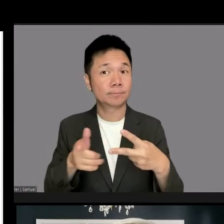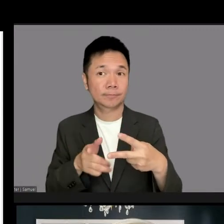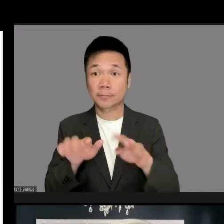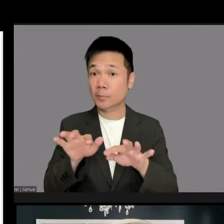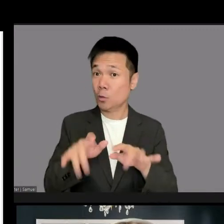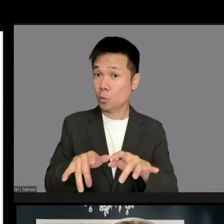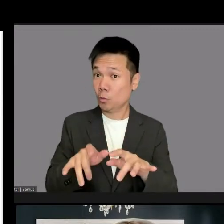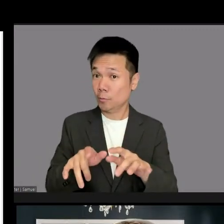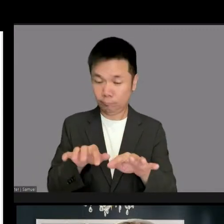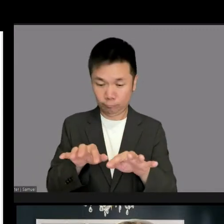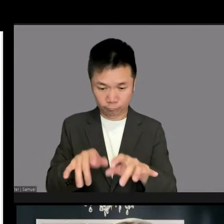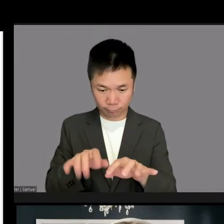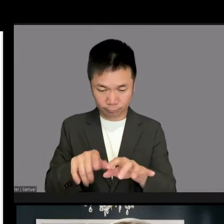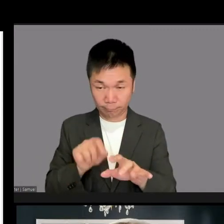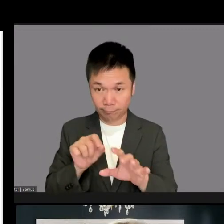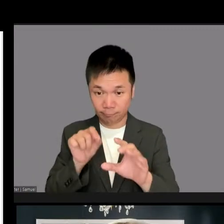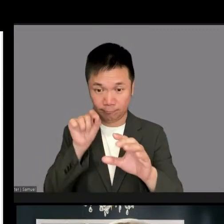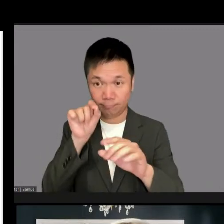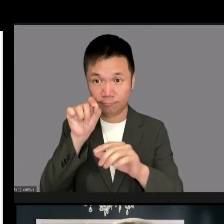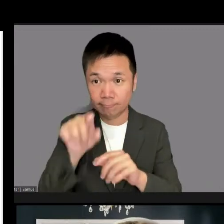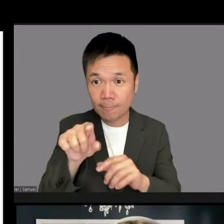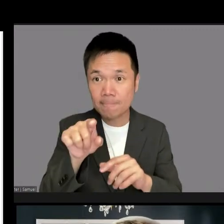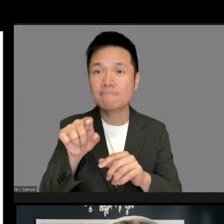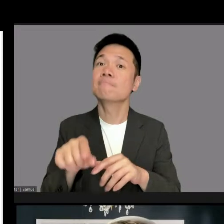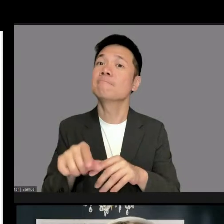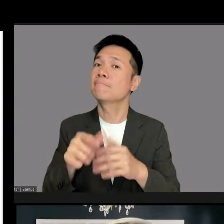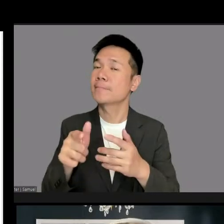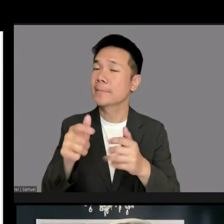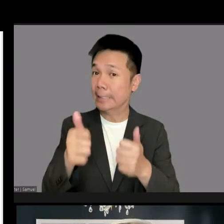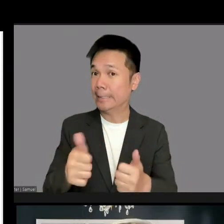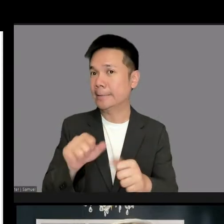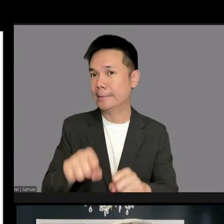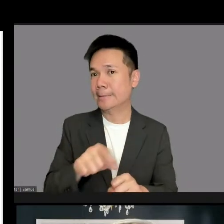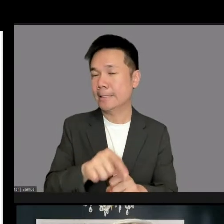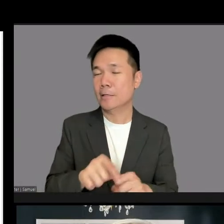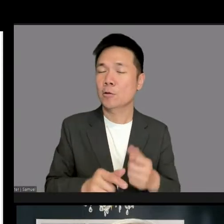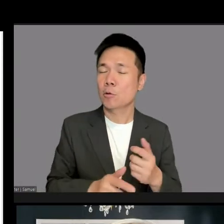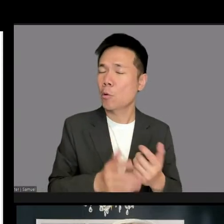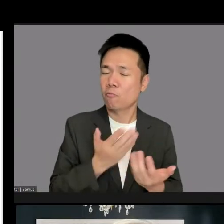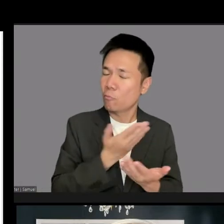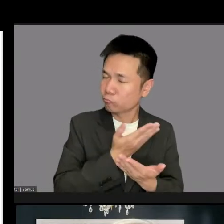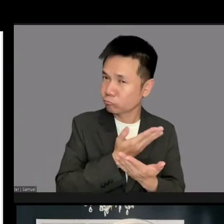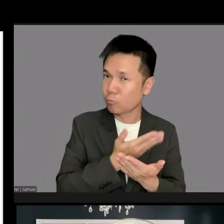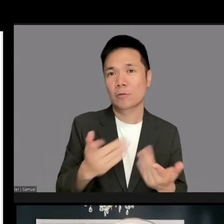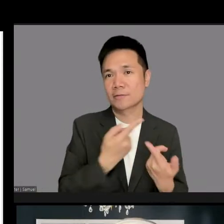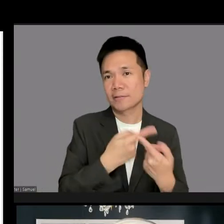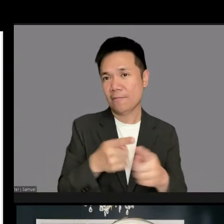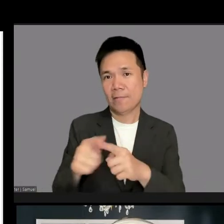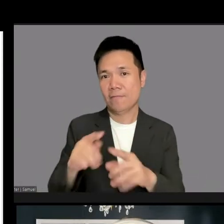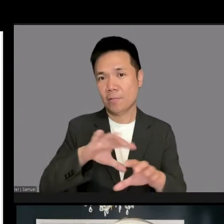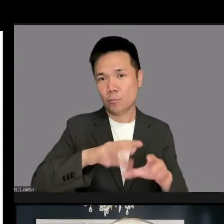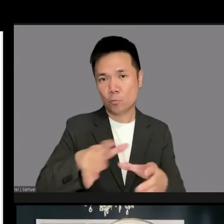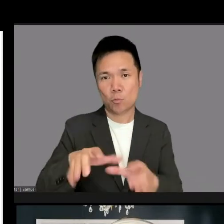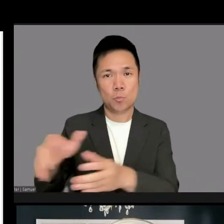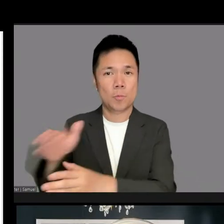a client to do, you want to make sure they can do that within all of the forms and input fields that are on your site.